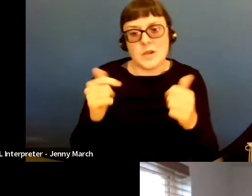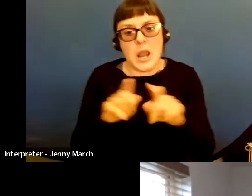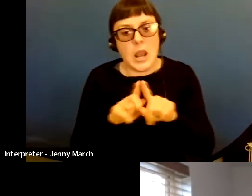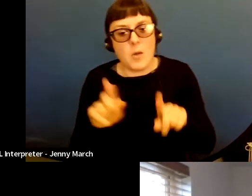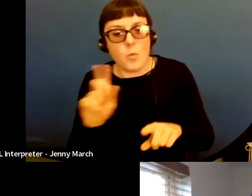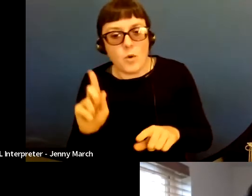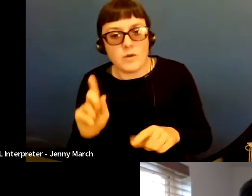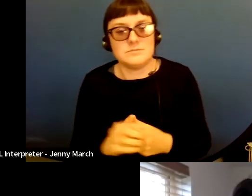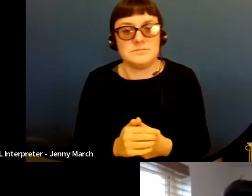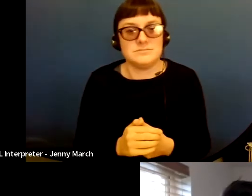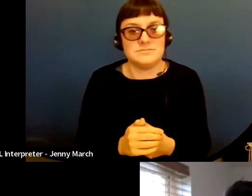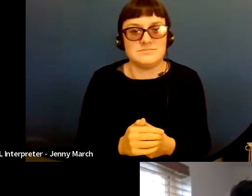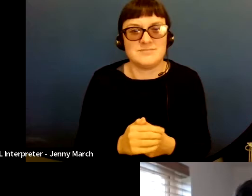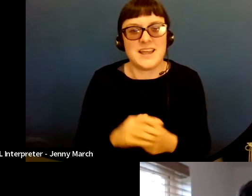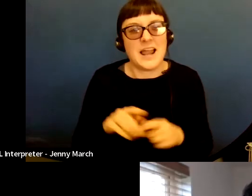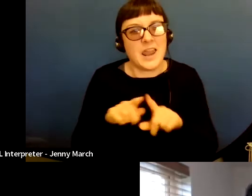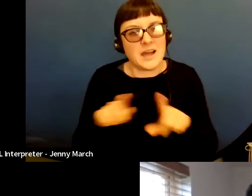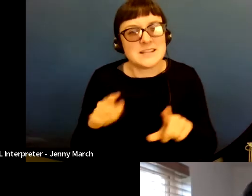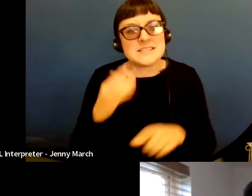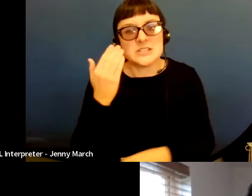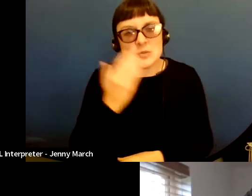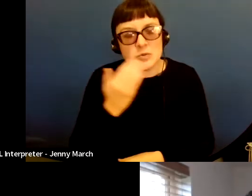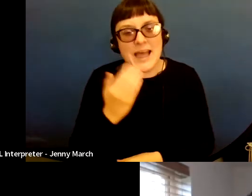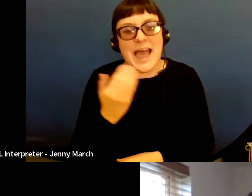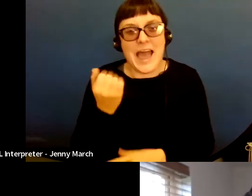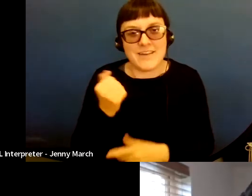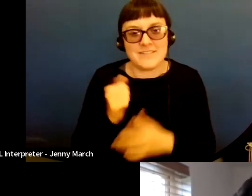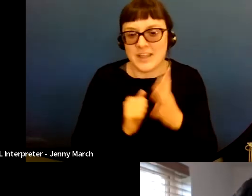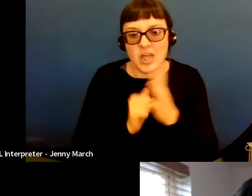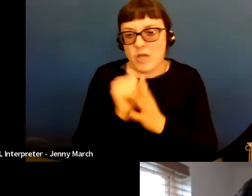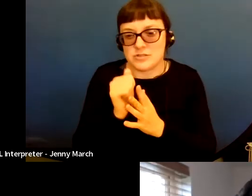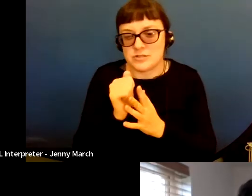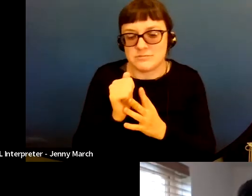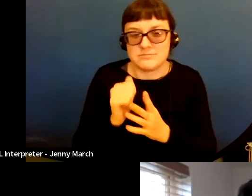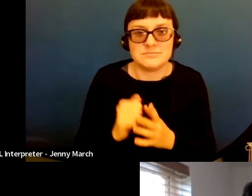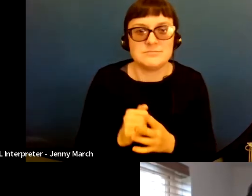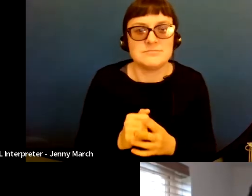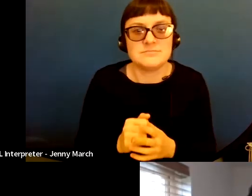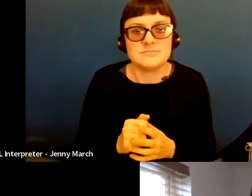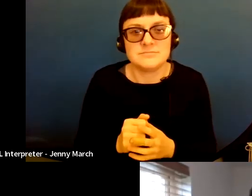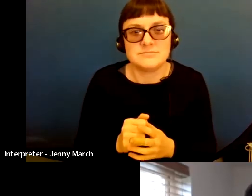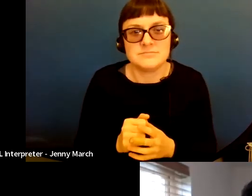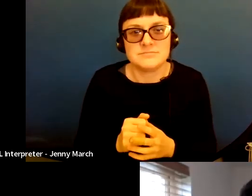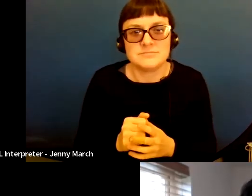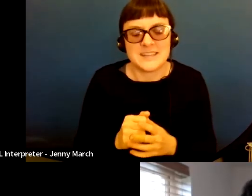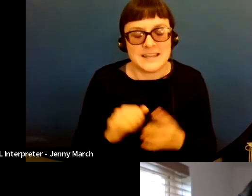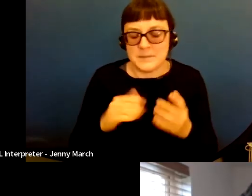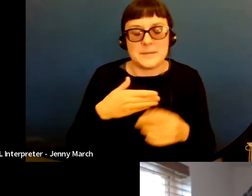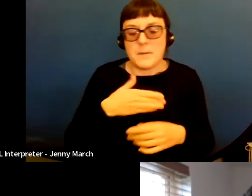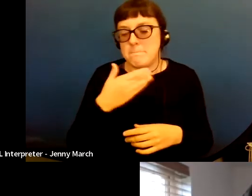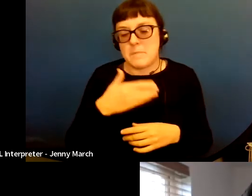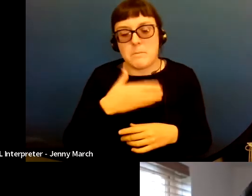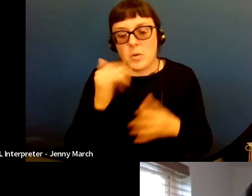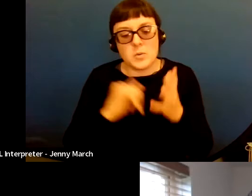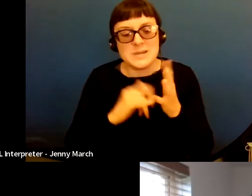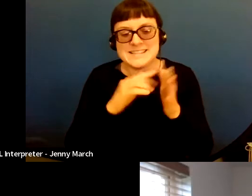opinion, it looks like schools with a culture where there's no need for a Senko, There's no need for a Senko because every teacher is a